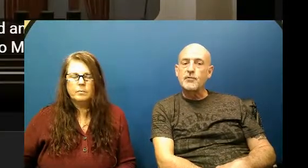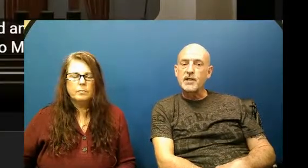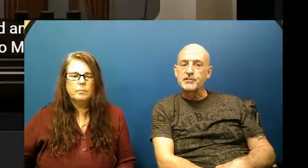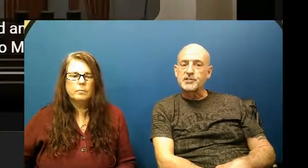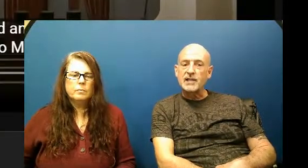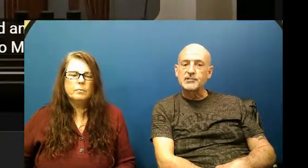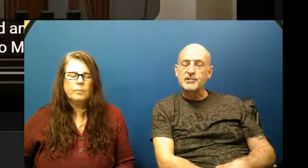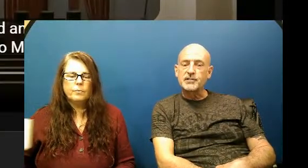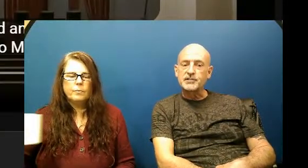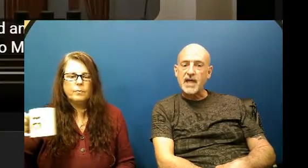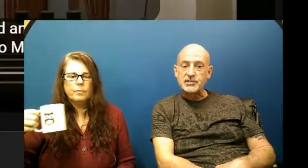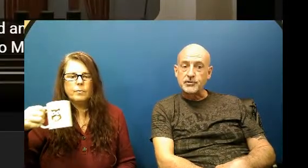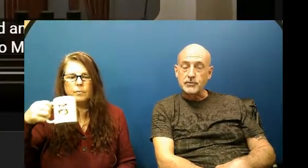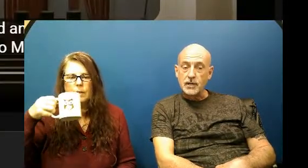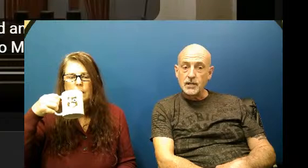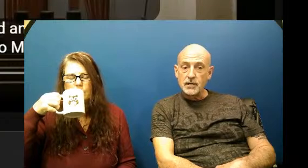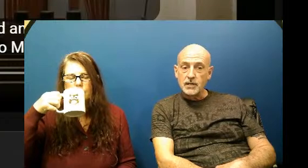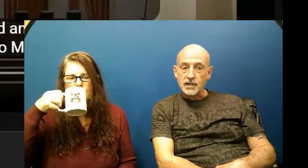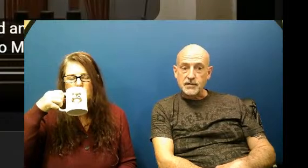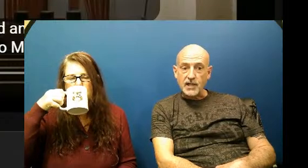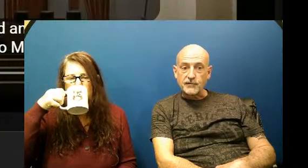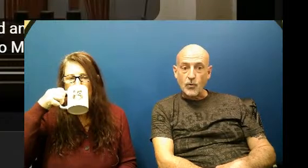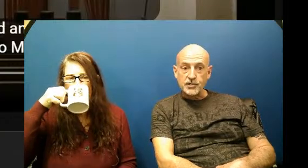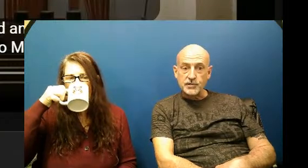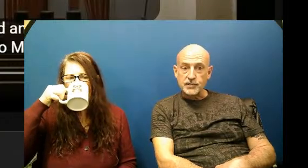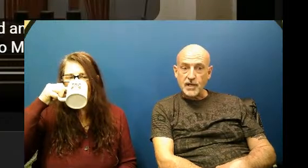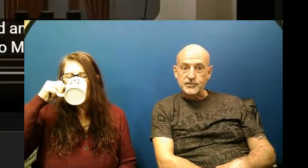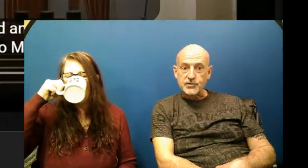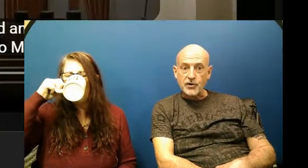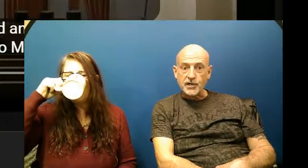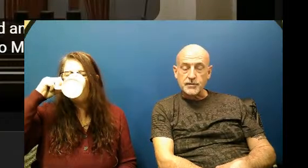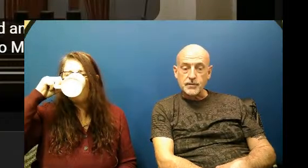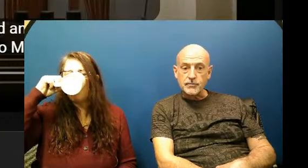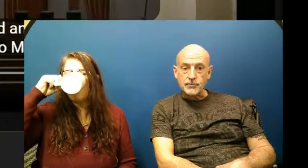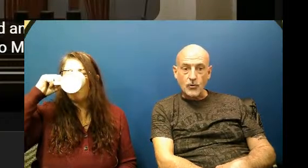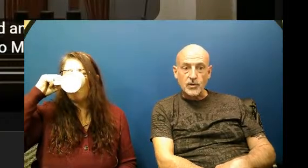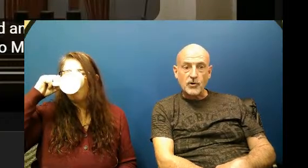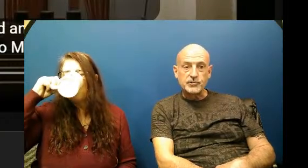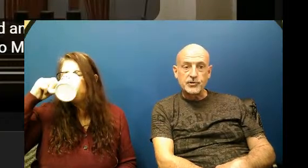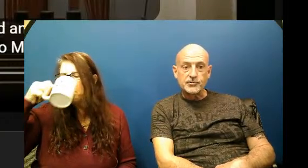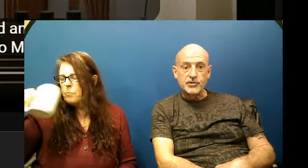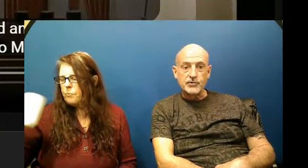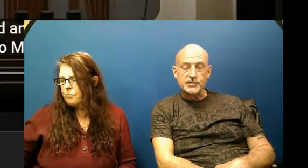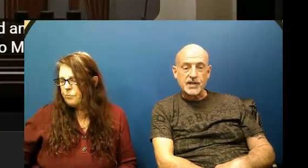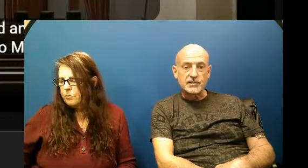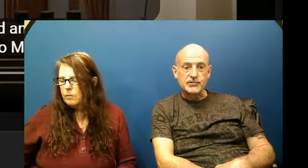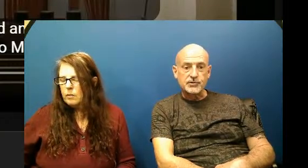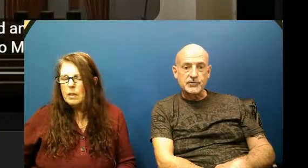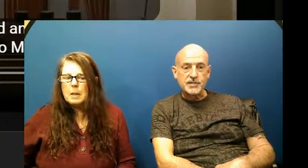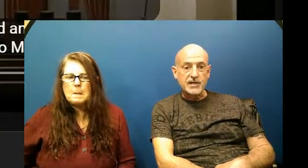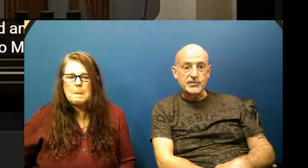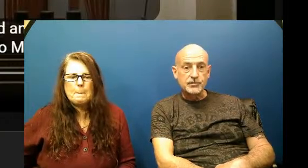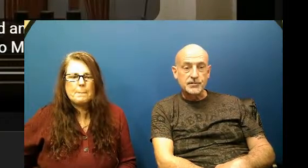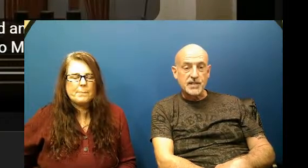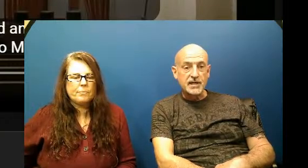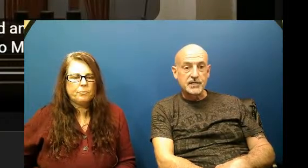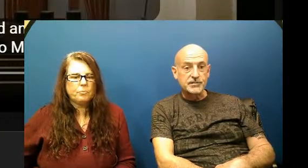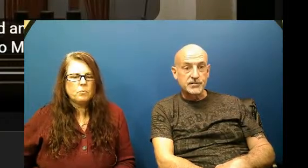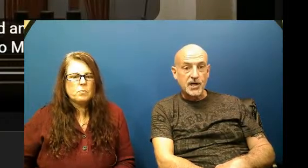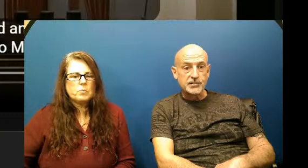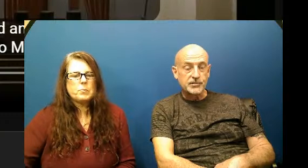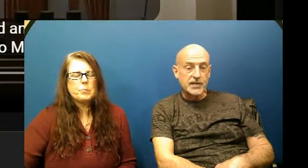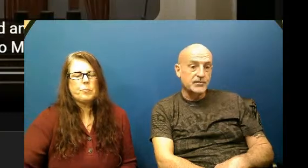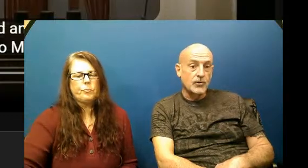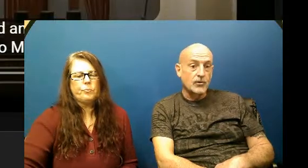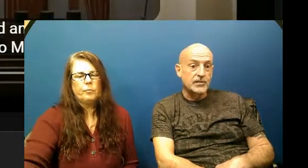to prevent you from even challenging the statute. Yeah. In California, in the Ninth Circuit, the only person you can sue and challenge to the statute in the state is